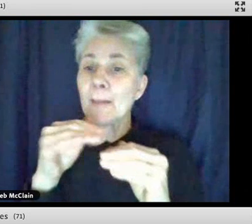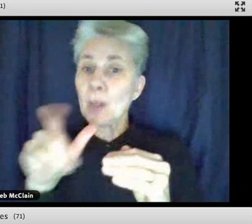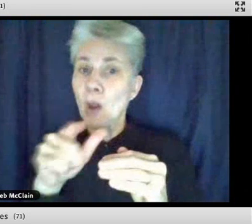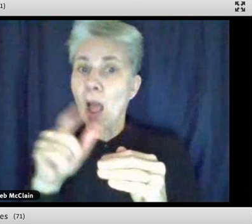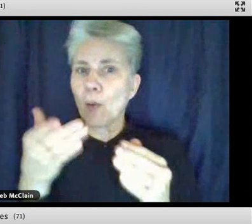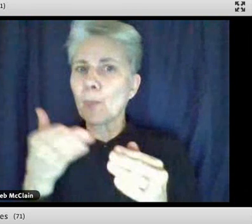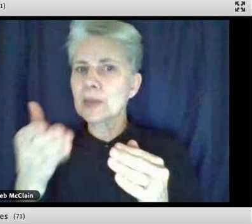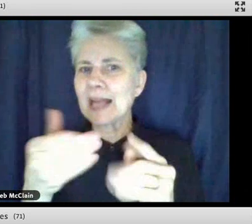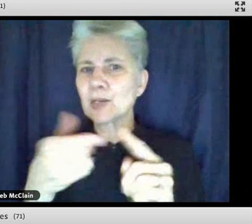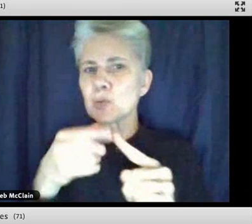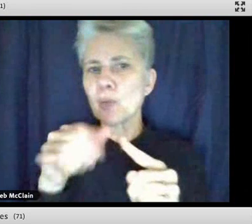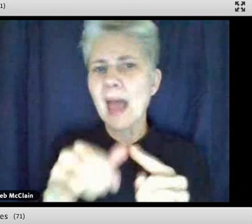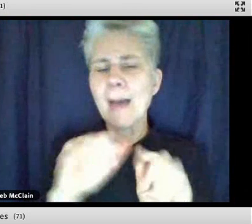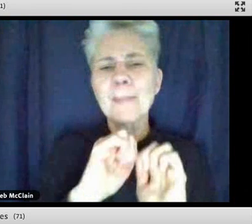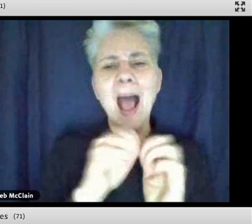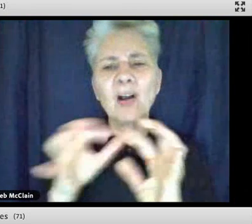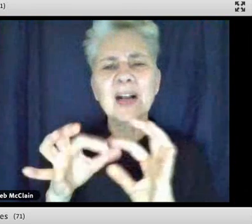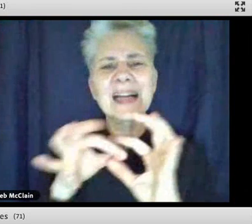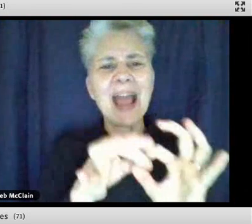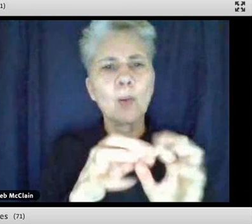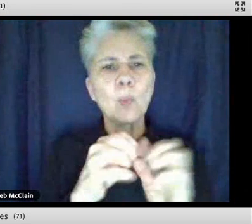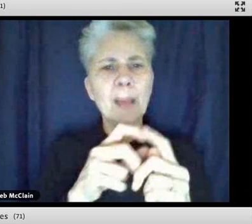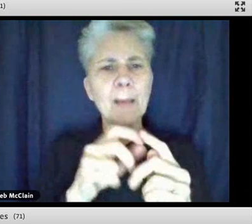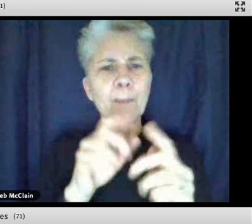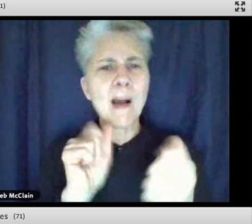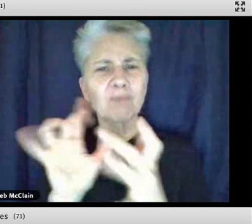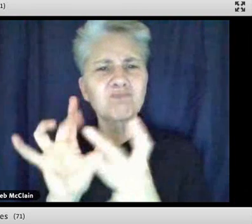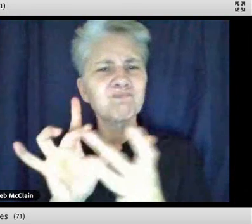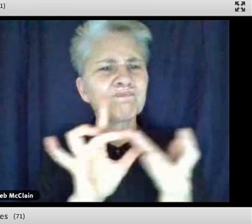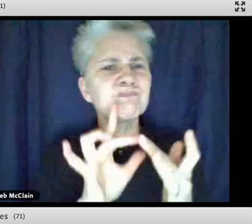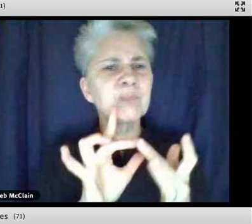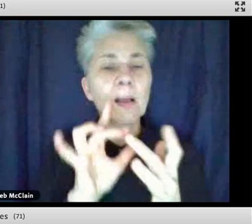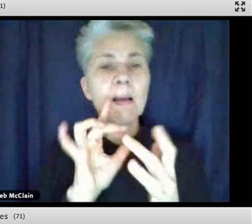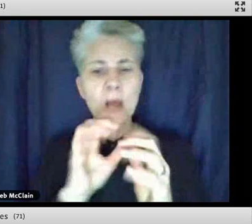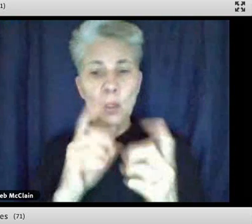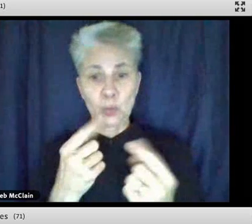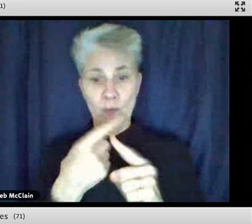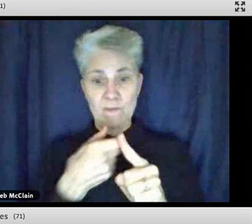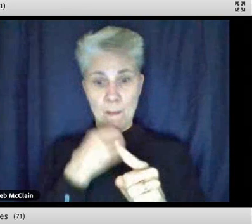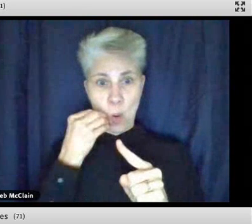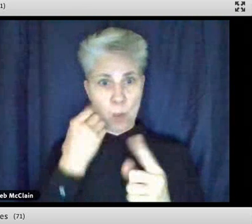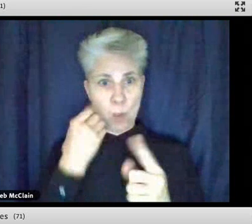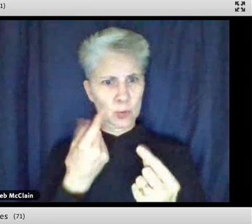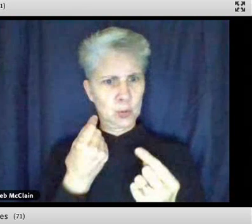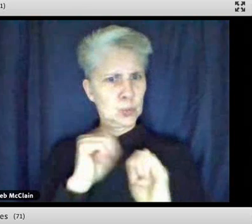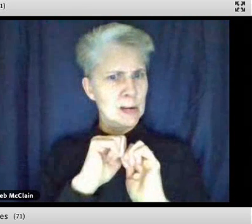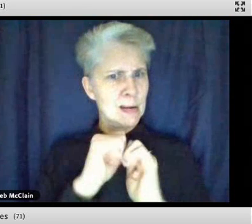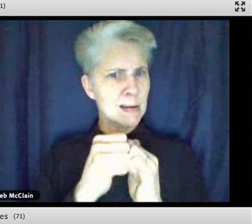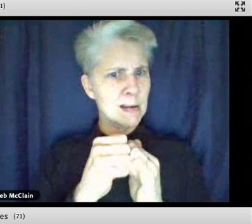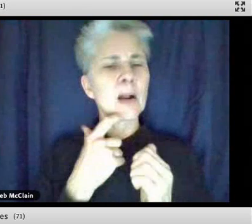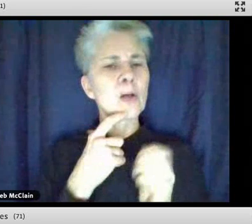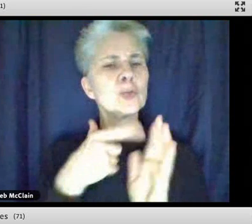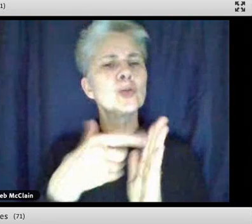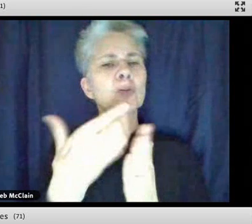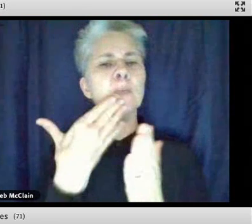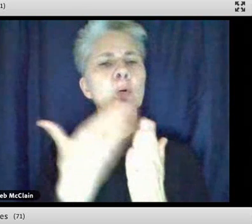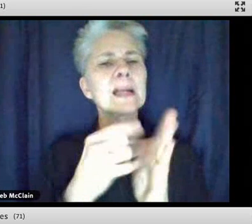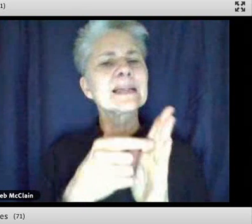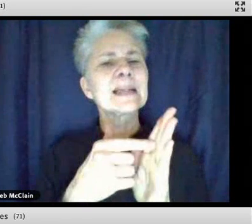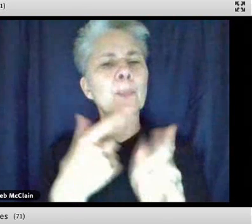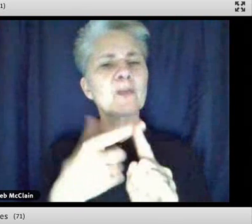definitely present it. But how you can connect with people. What can you do from home? Different things like that. And I'm going to show you a couple of really good examples